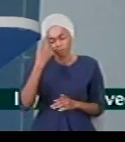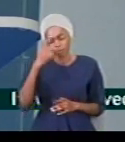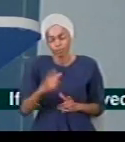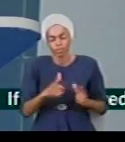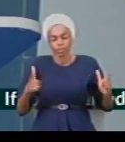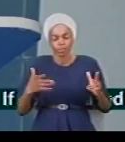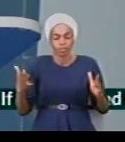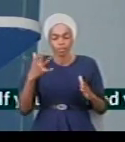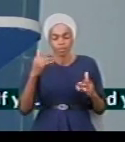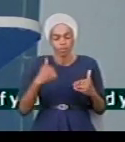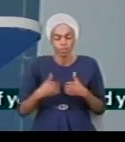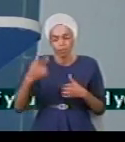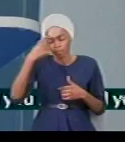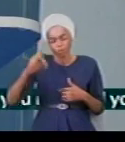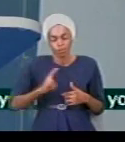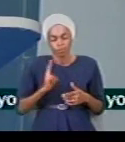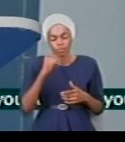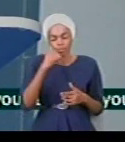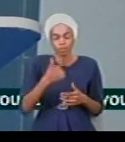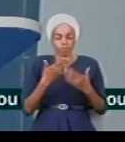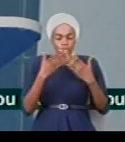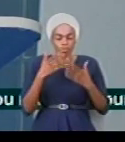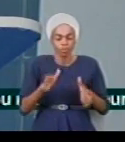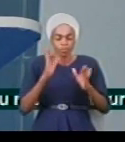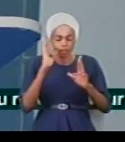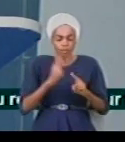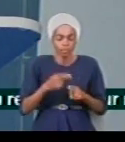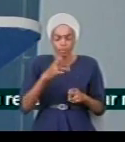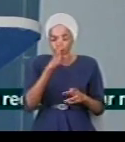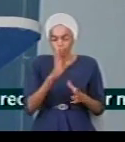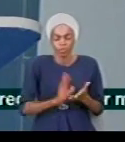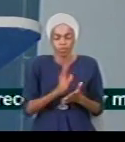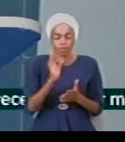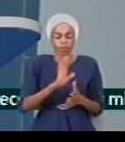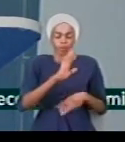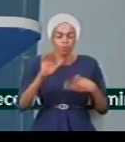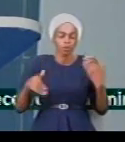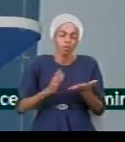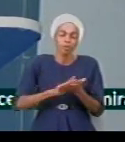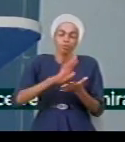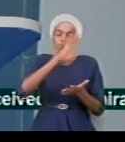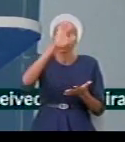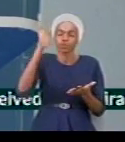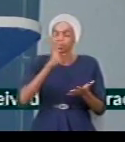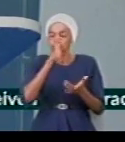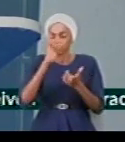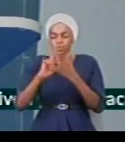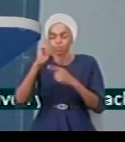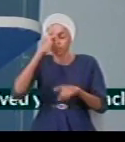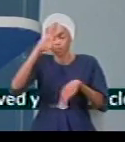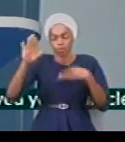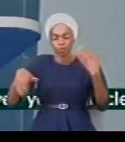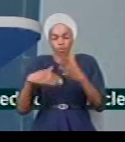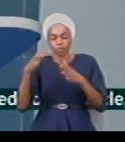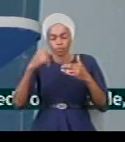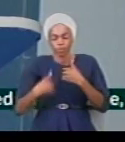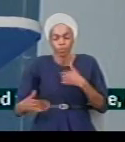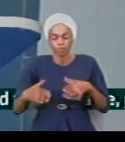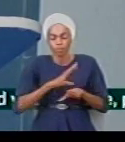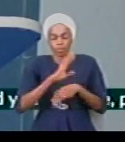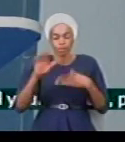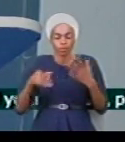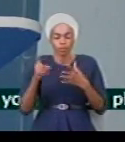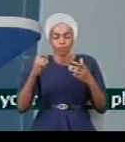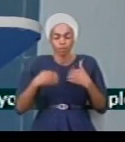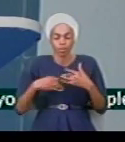glory be unto you, O Lord, for what you have done and the way you have started with us in Jesus' name. Blessed be your